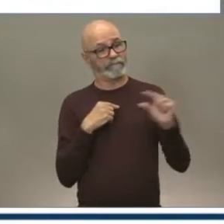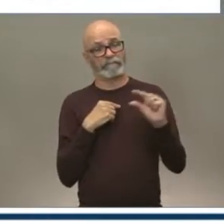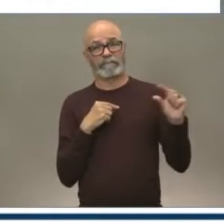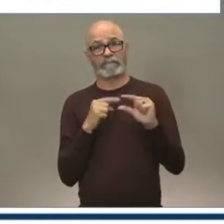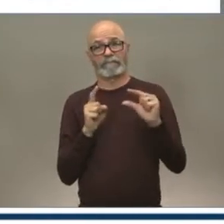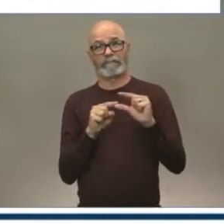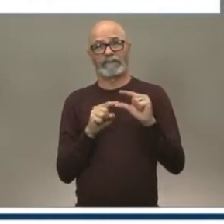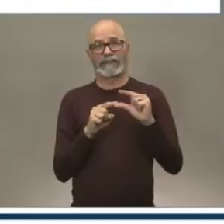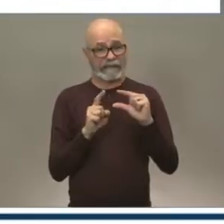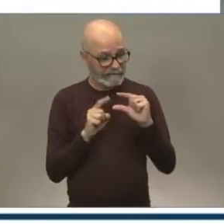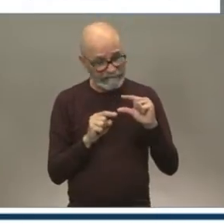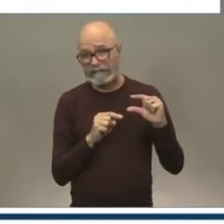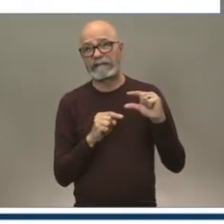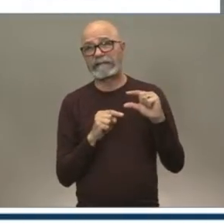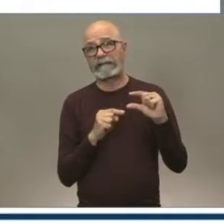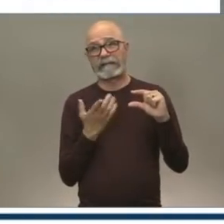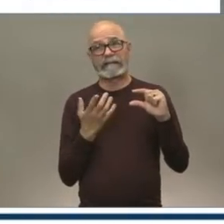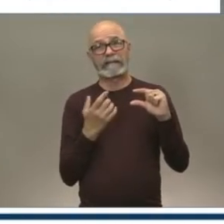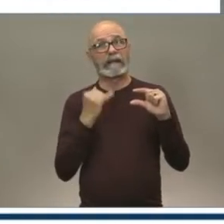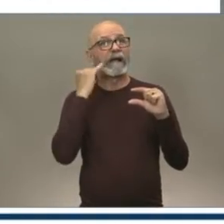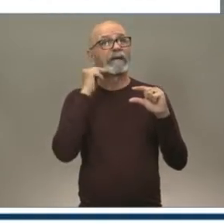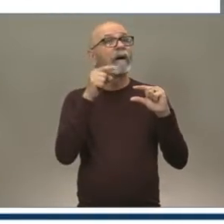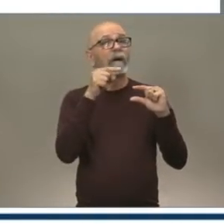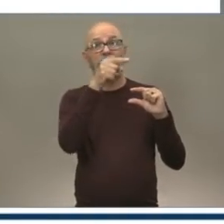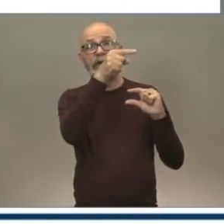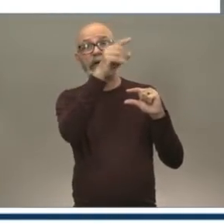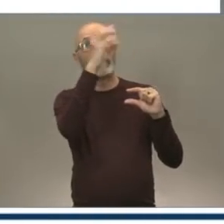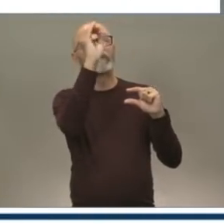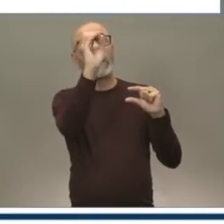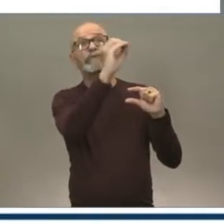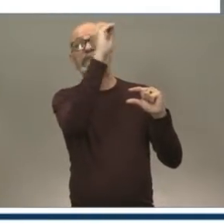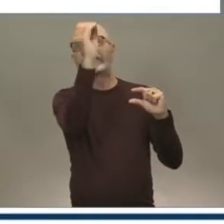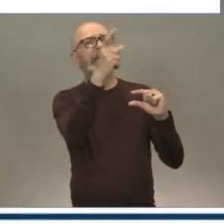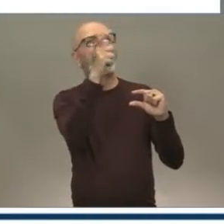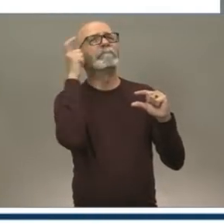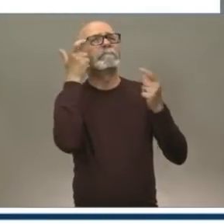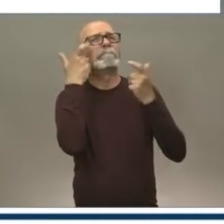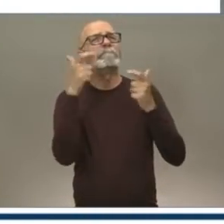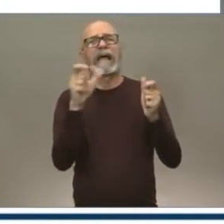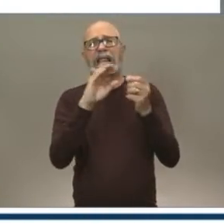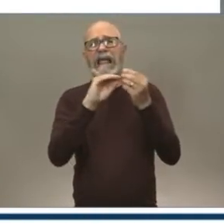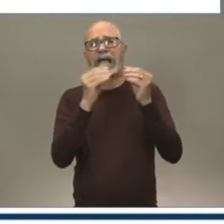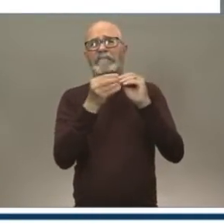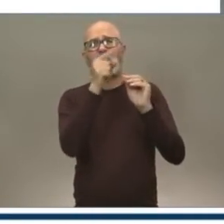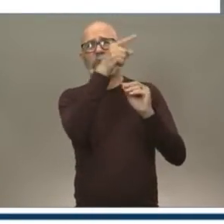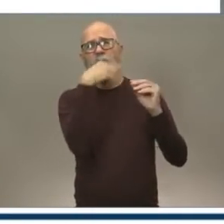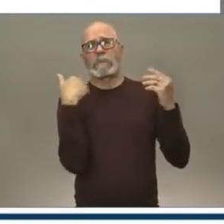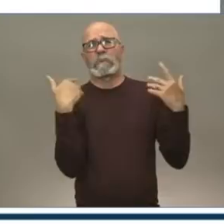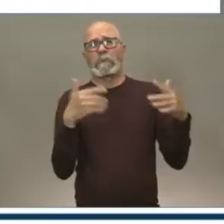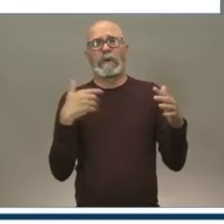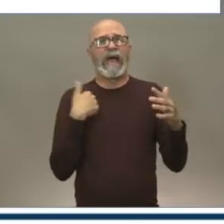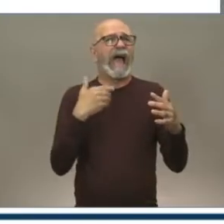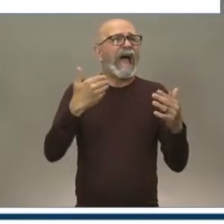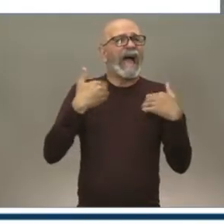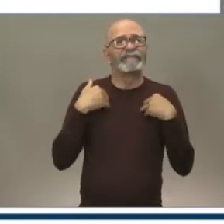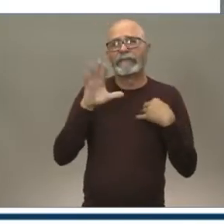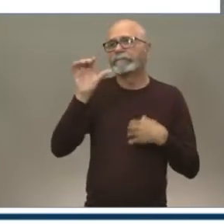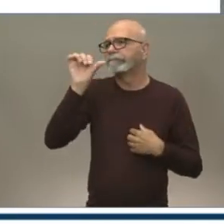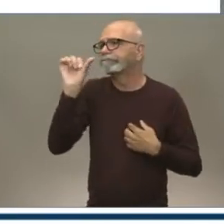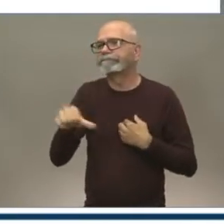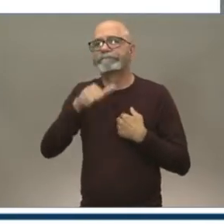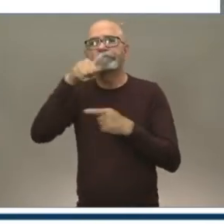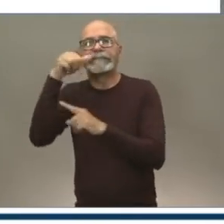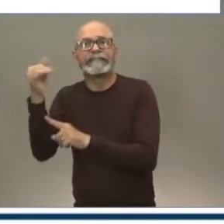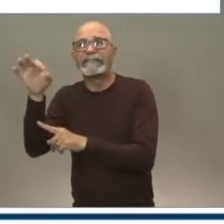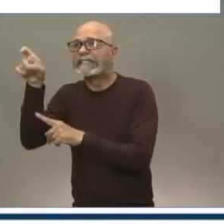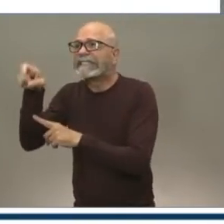bucket for a province the size of Ontario or others. If there are some other supplies or resources that they require, I think